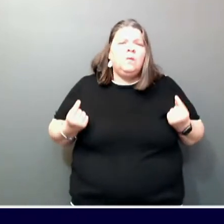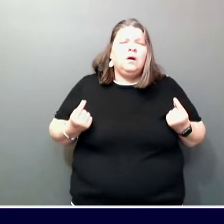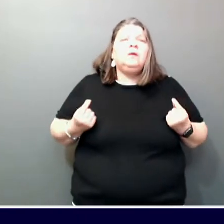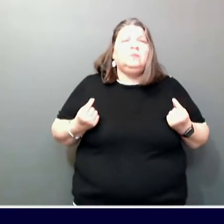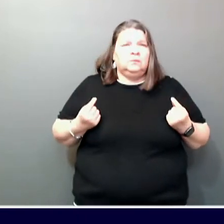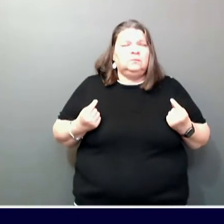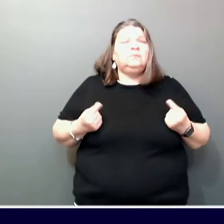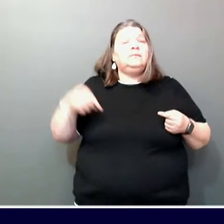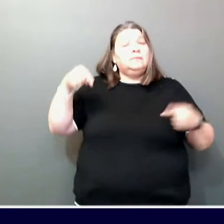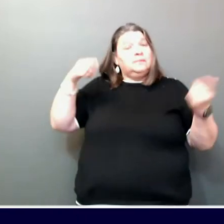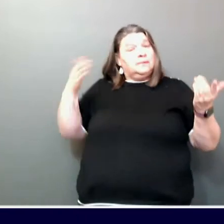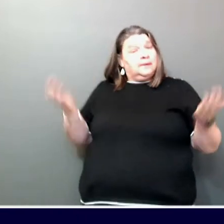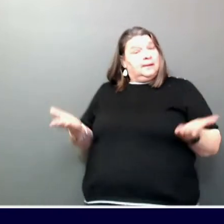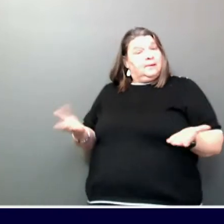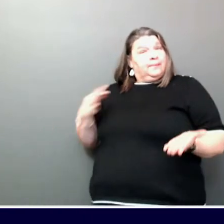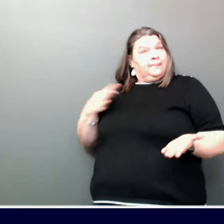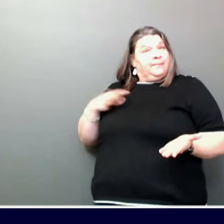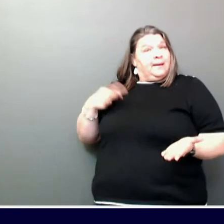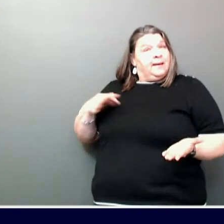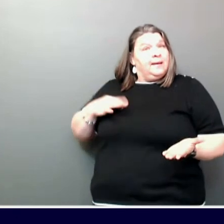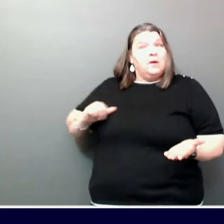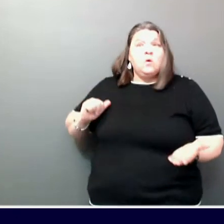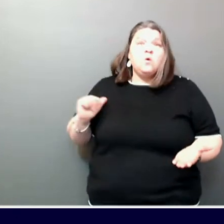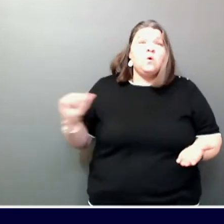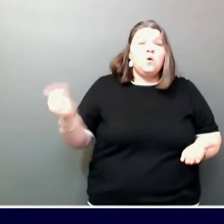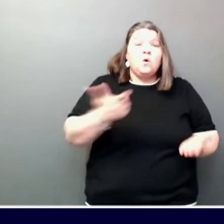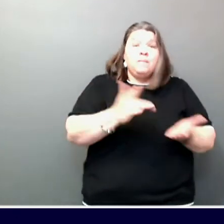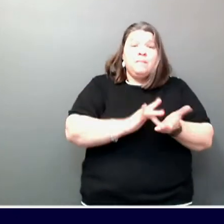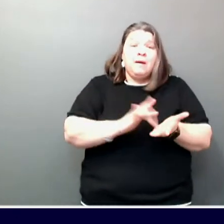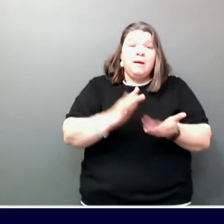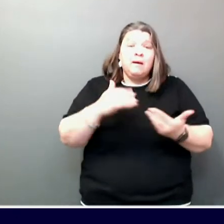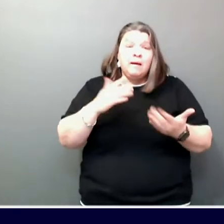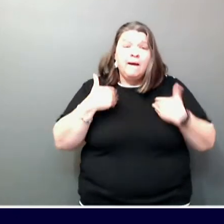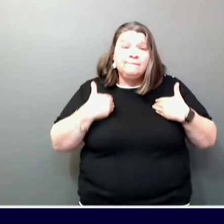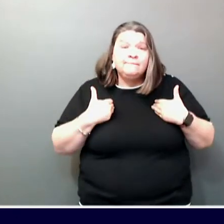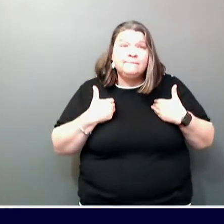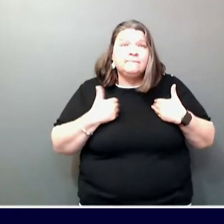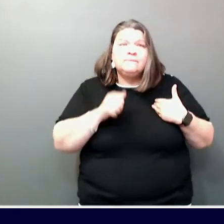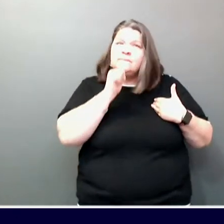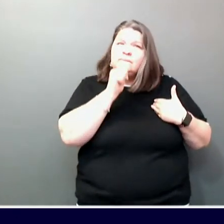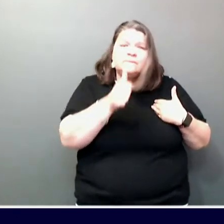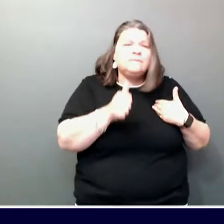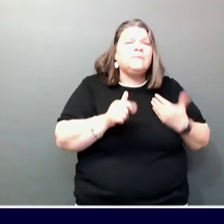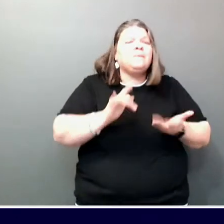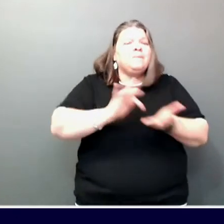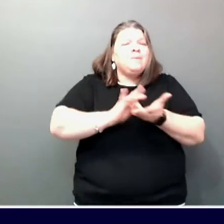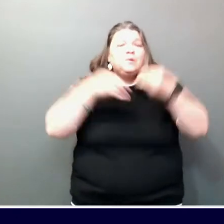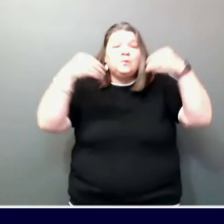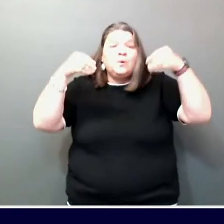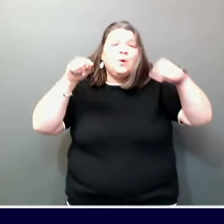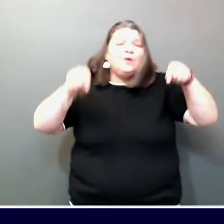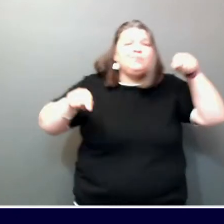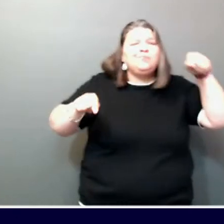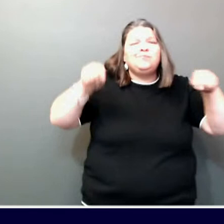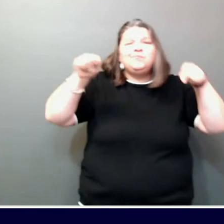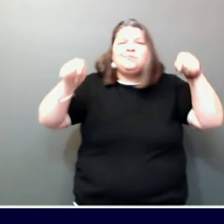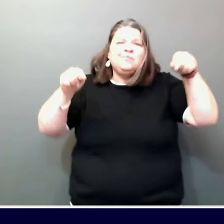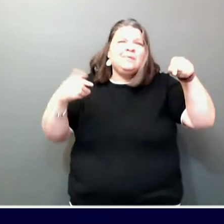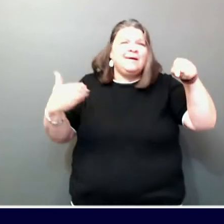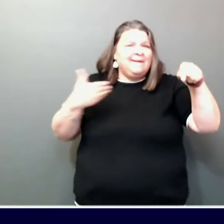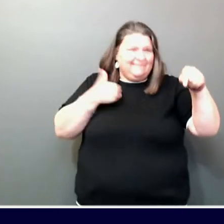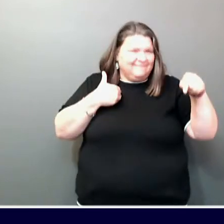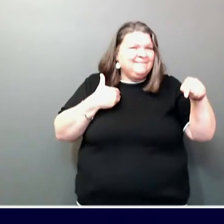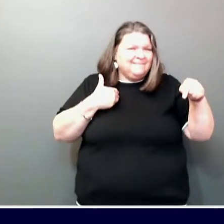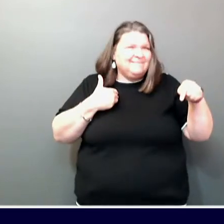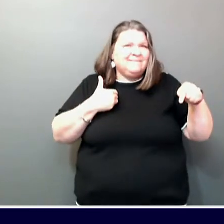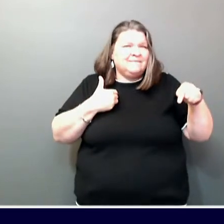all, pharmacies as well as hospitals around the state. It's really important that you get tested as soon as possible